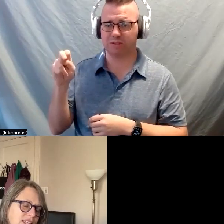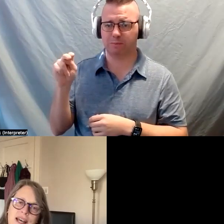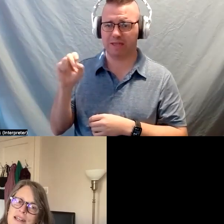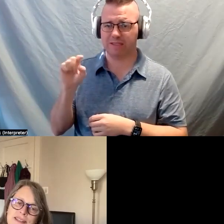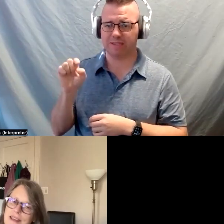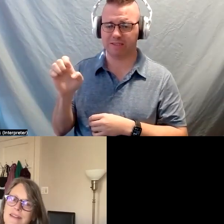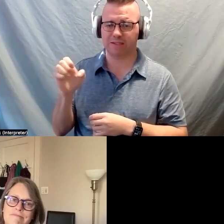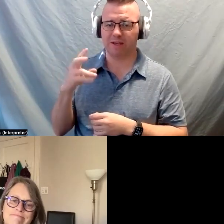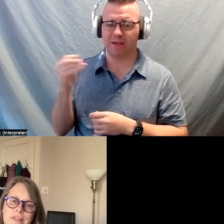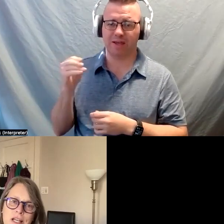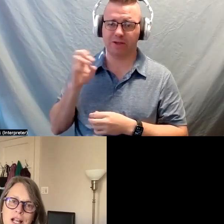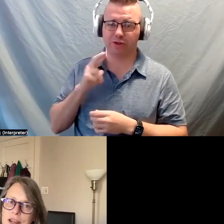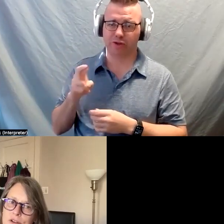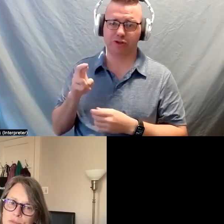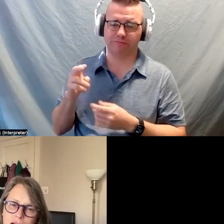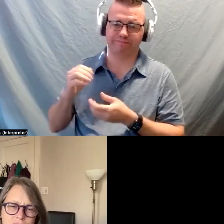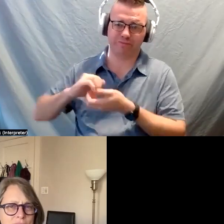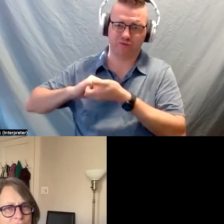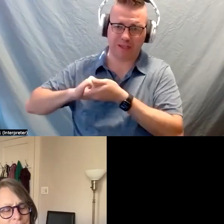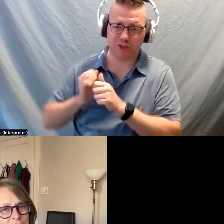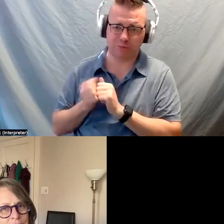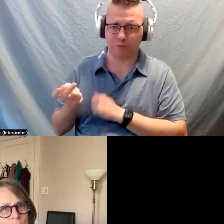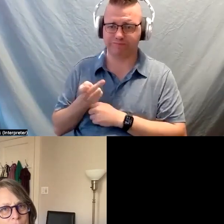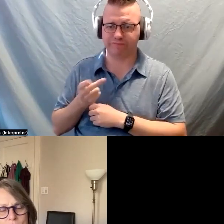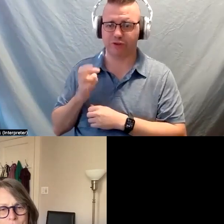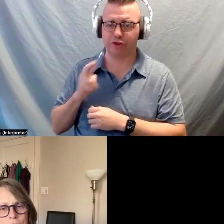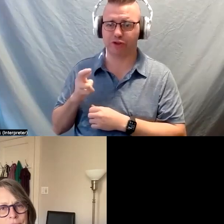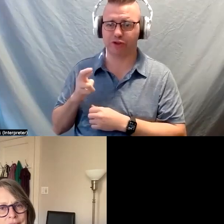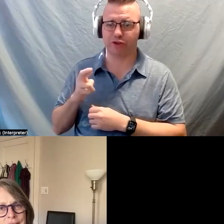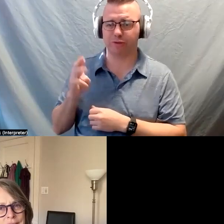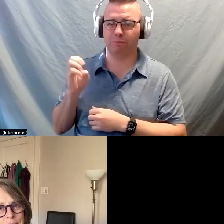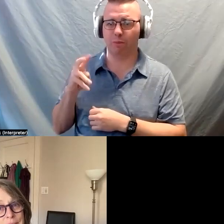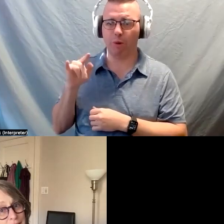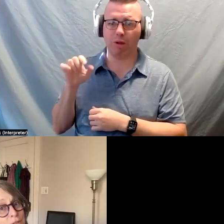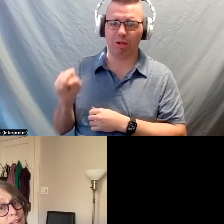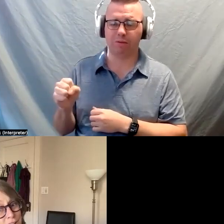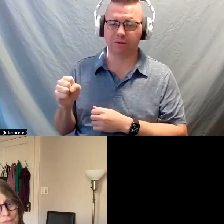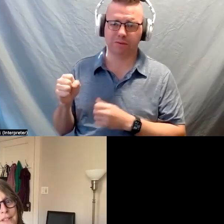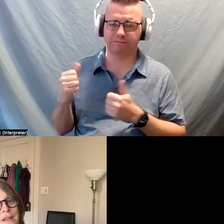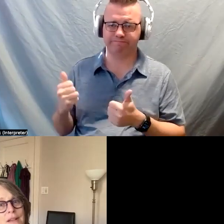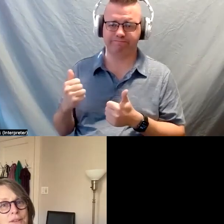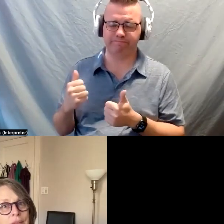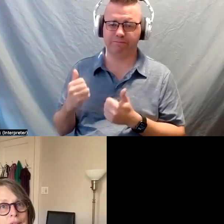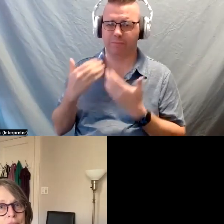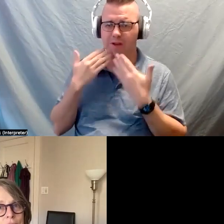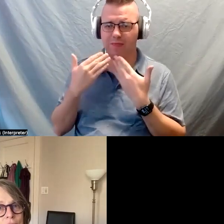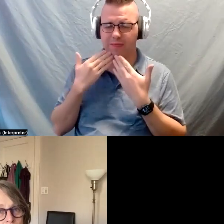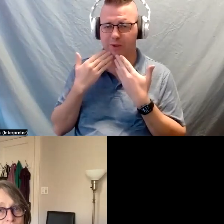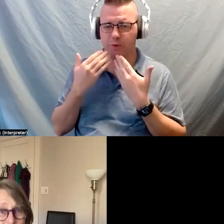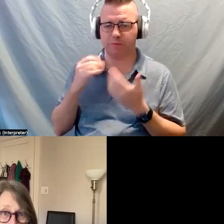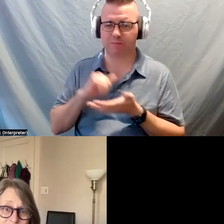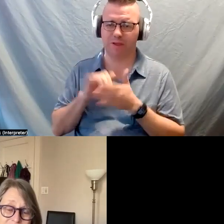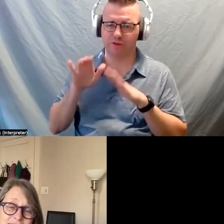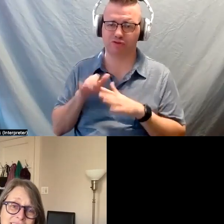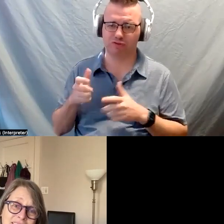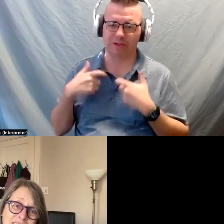the tenets that guided her practice as well as your own. It's a great gift. So thank you